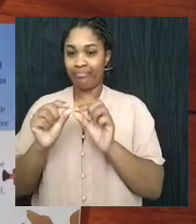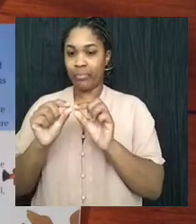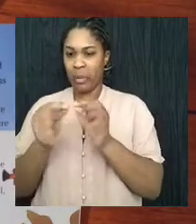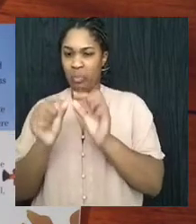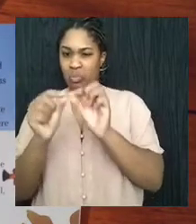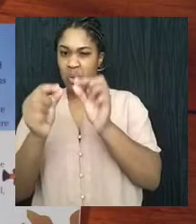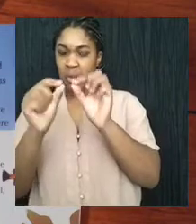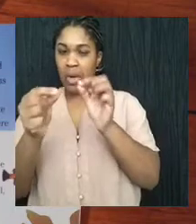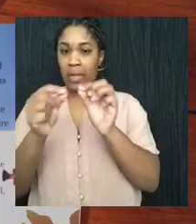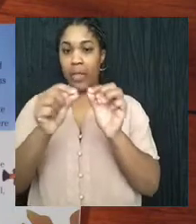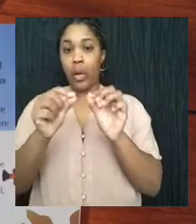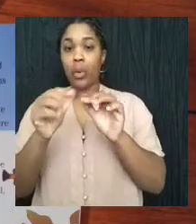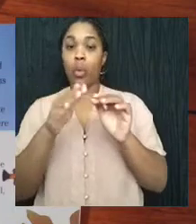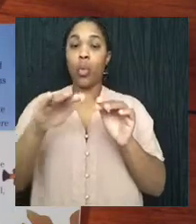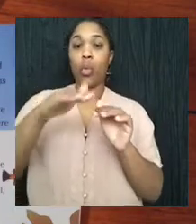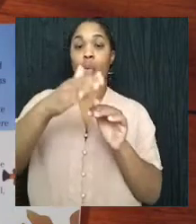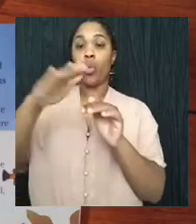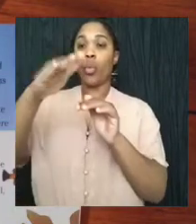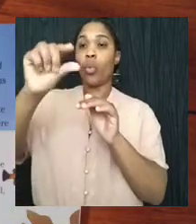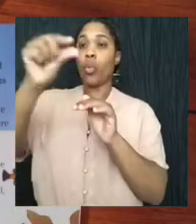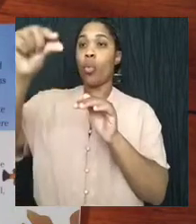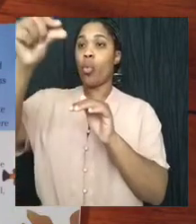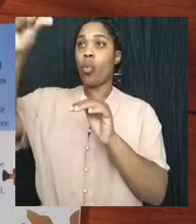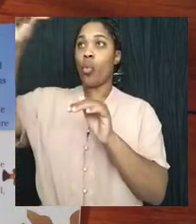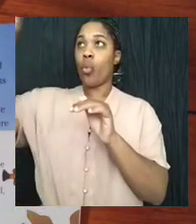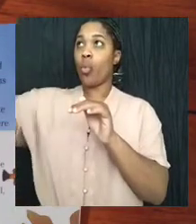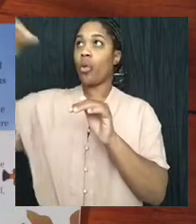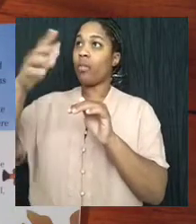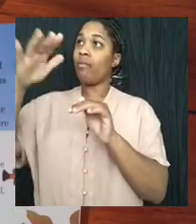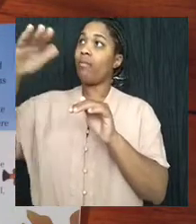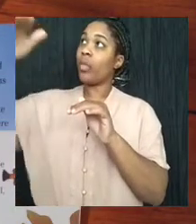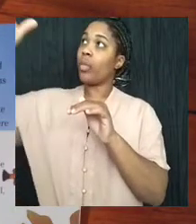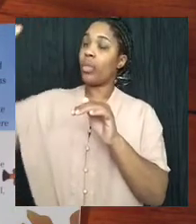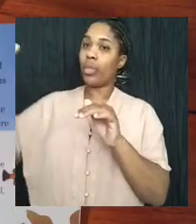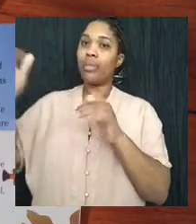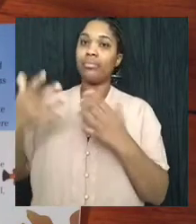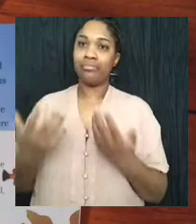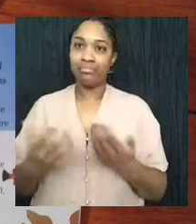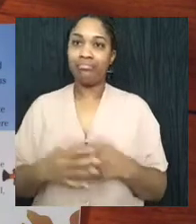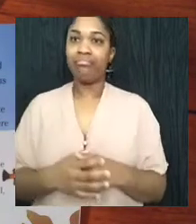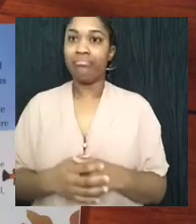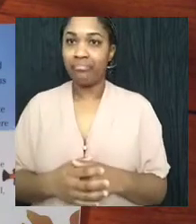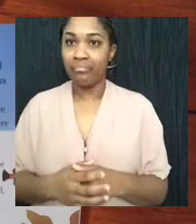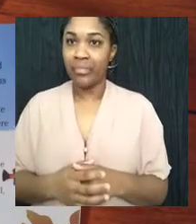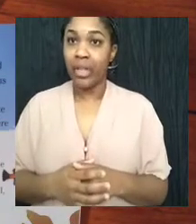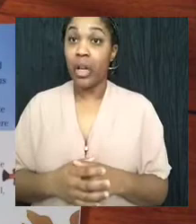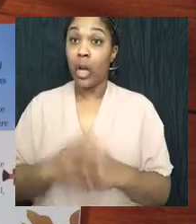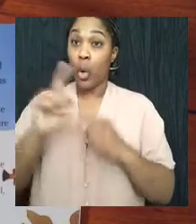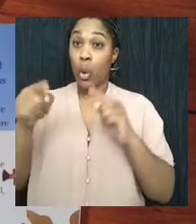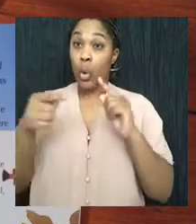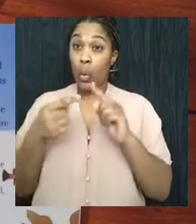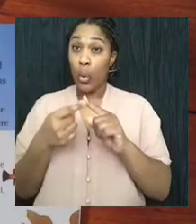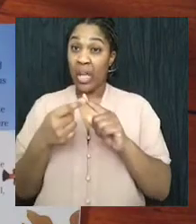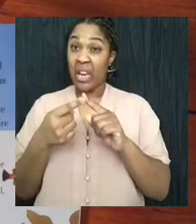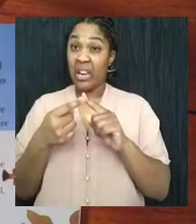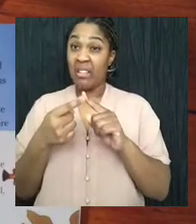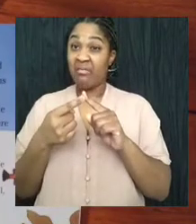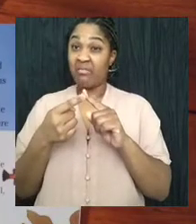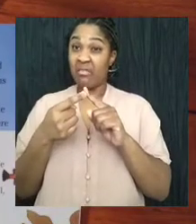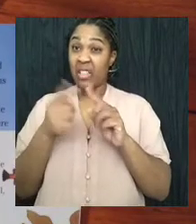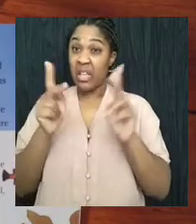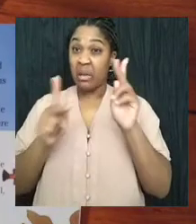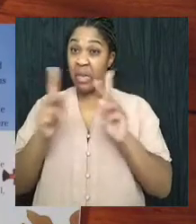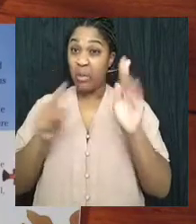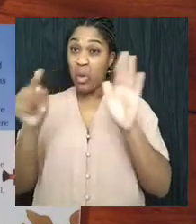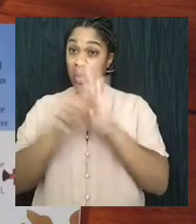food otters like best, the foods that otters like best. But when hunters killed the otters, there